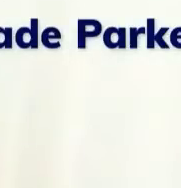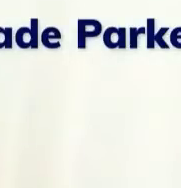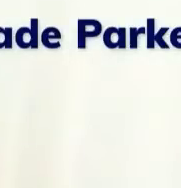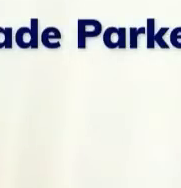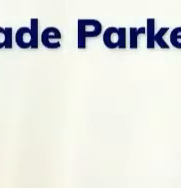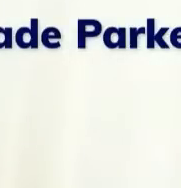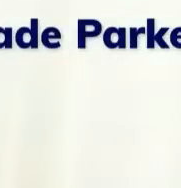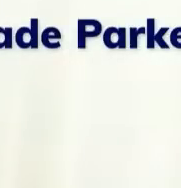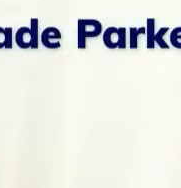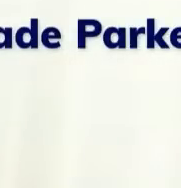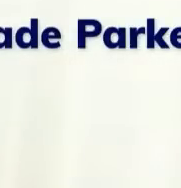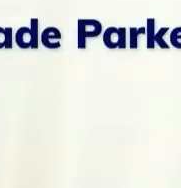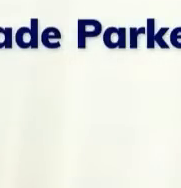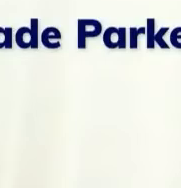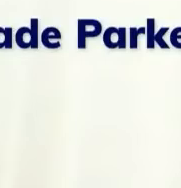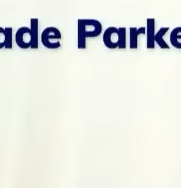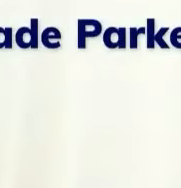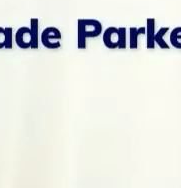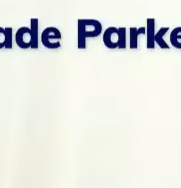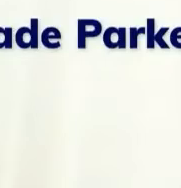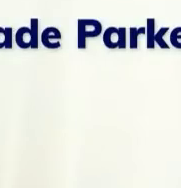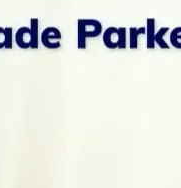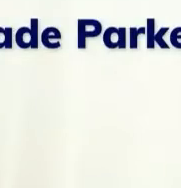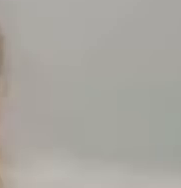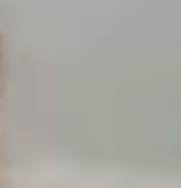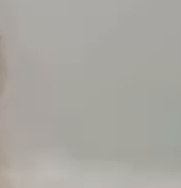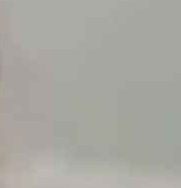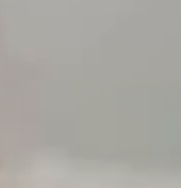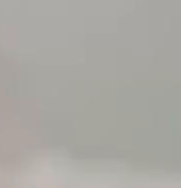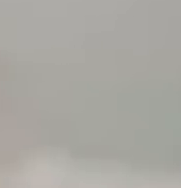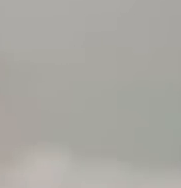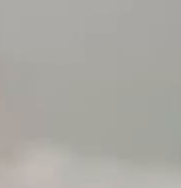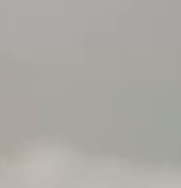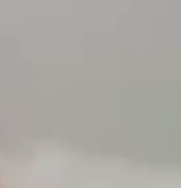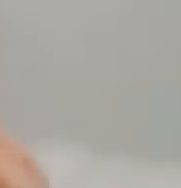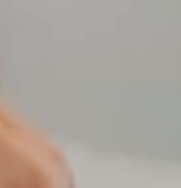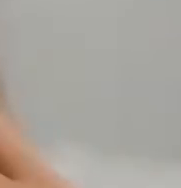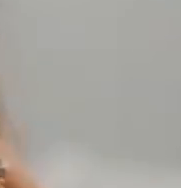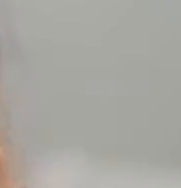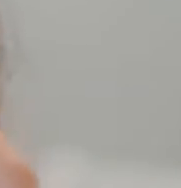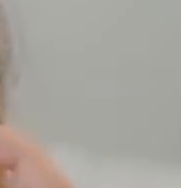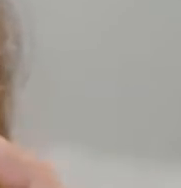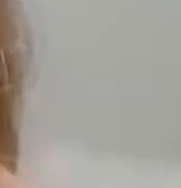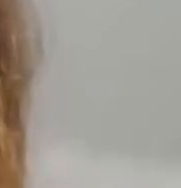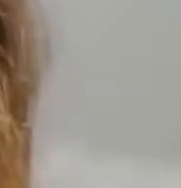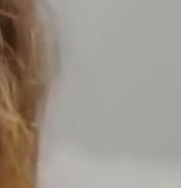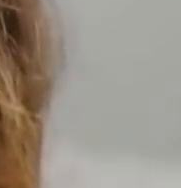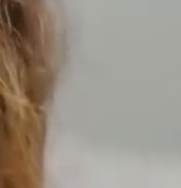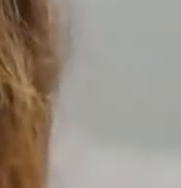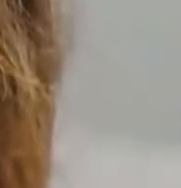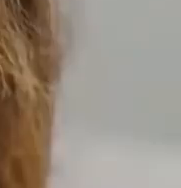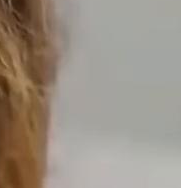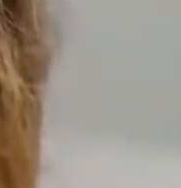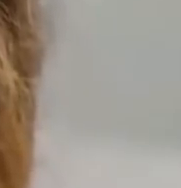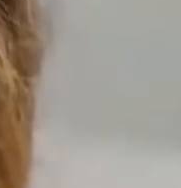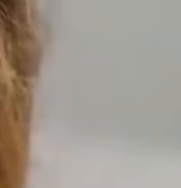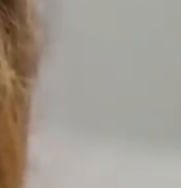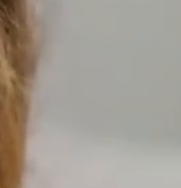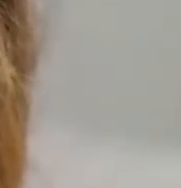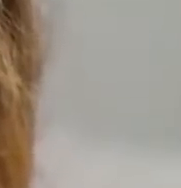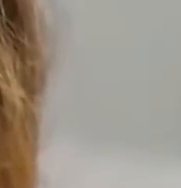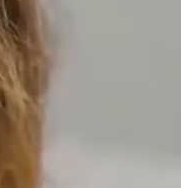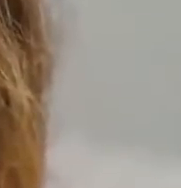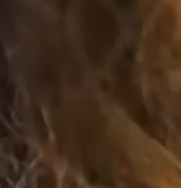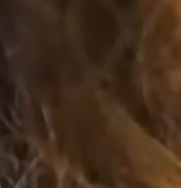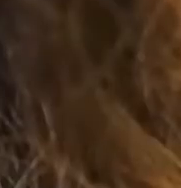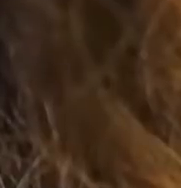worn correctly. Here are some tips to help make it easier. Masks should fit snugly but comfortably against the side of your face and